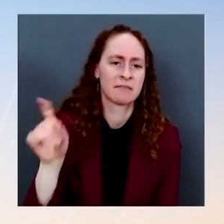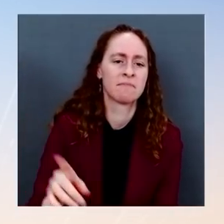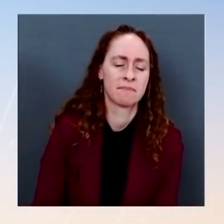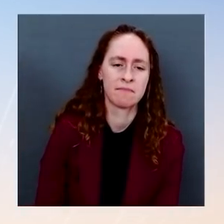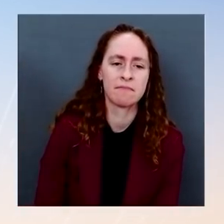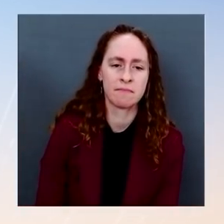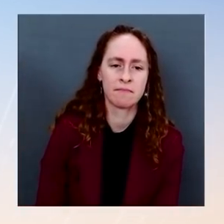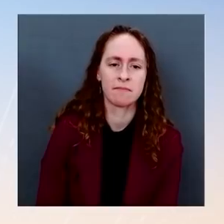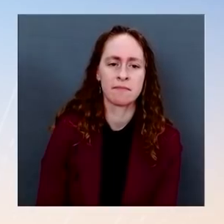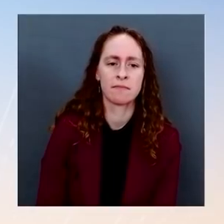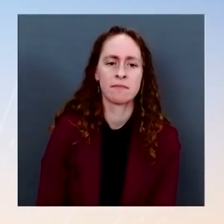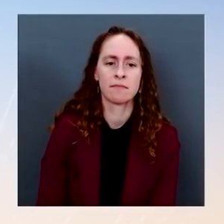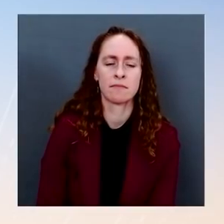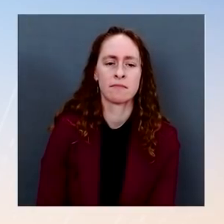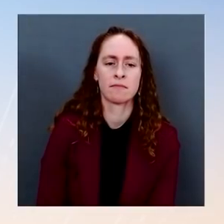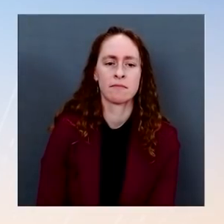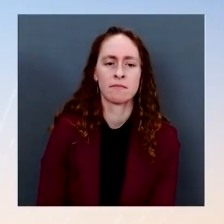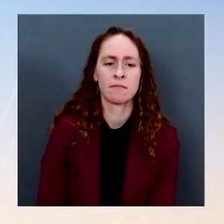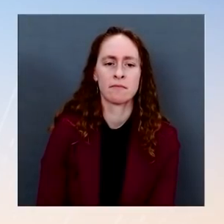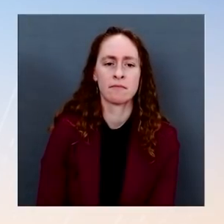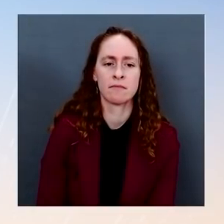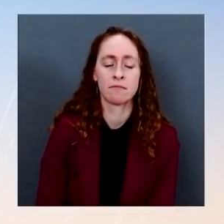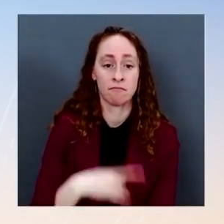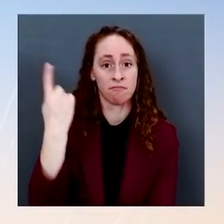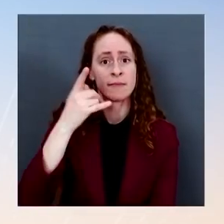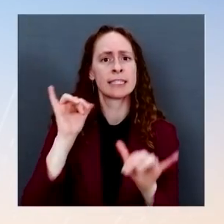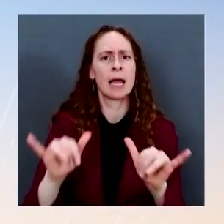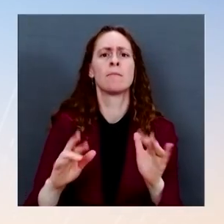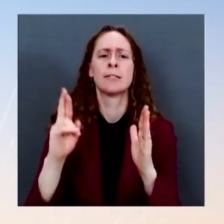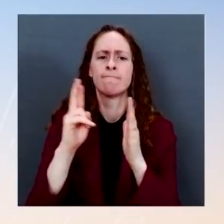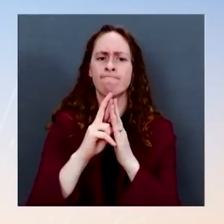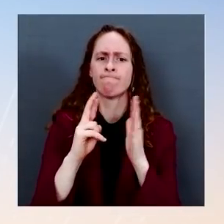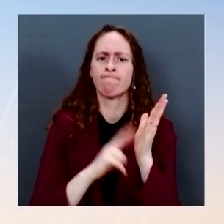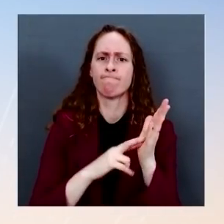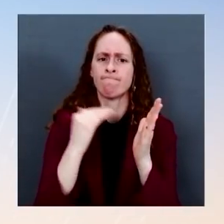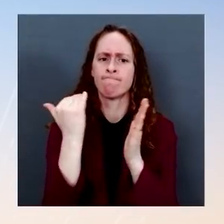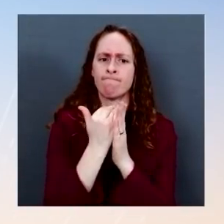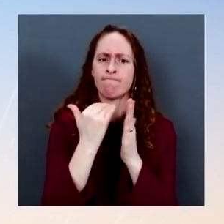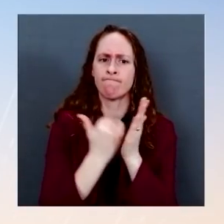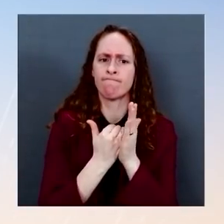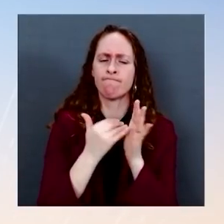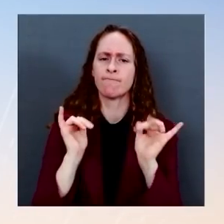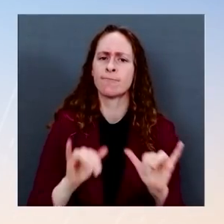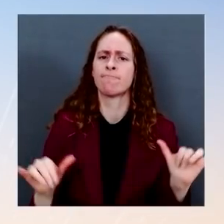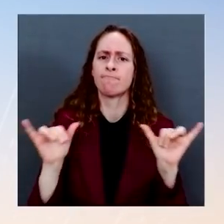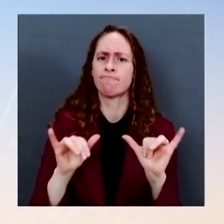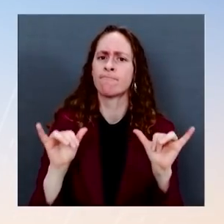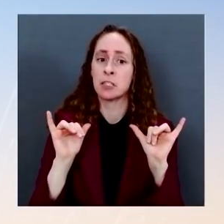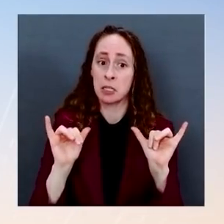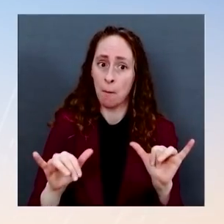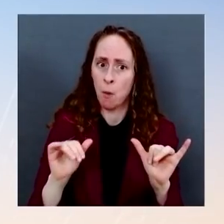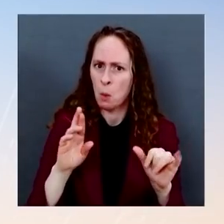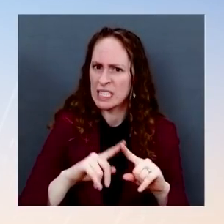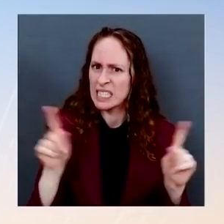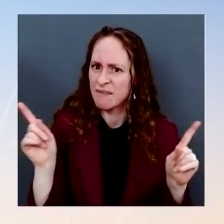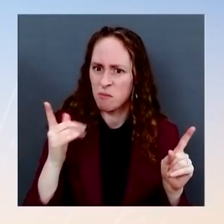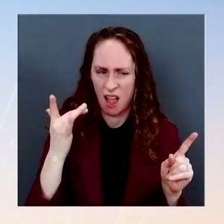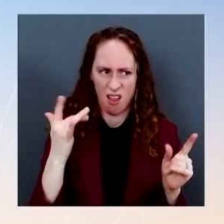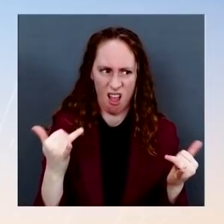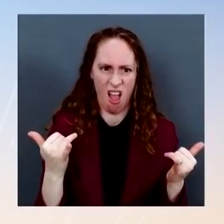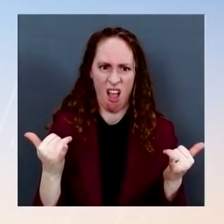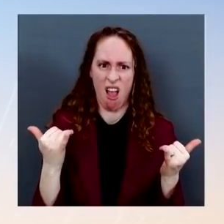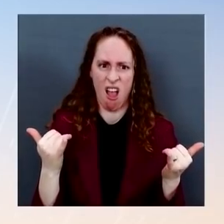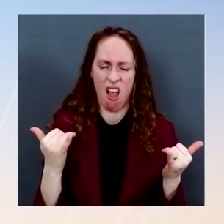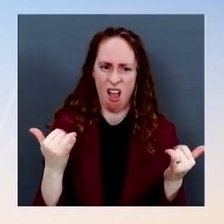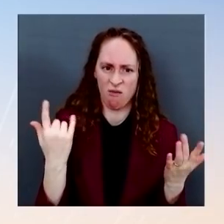something you would expect. That would be in fully vaccinated people. Mm-hmm. Are these staffers who also have been boosted? And is it White House